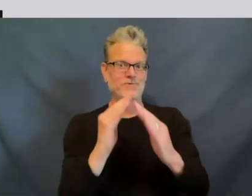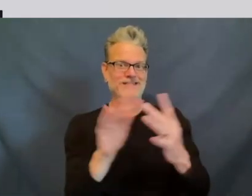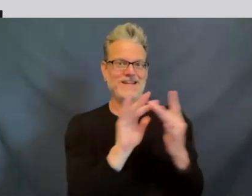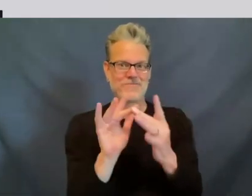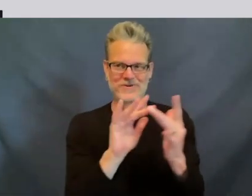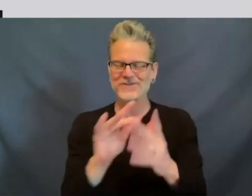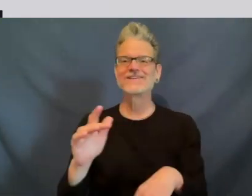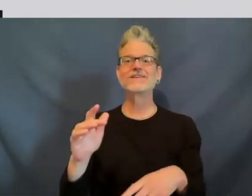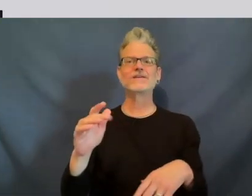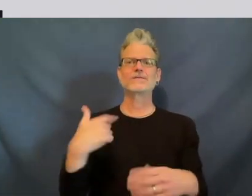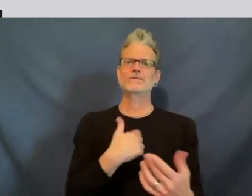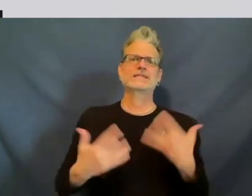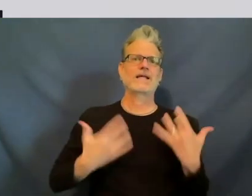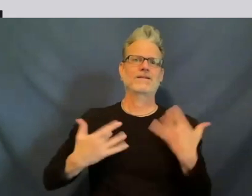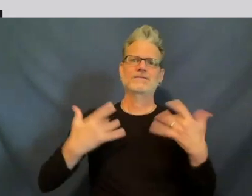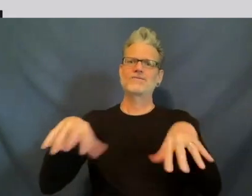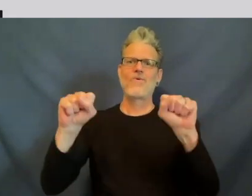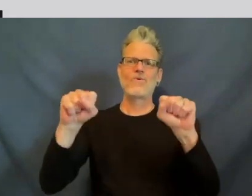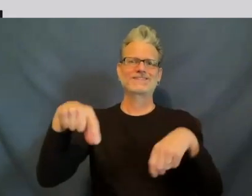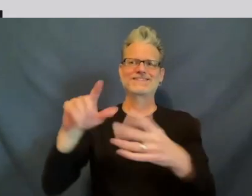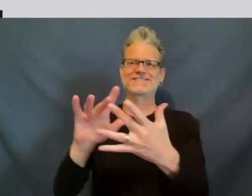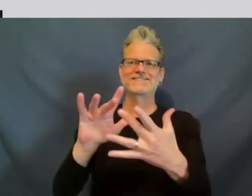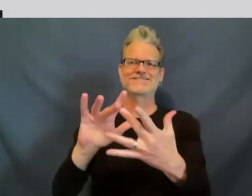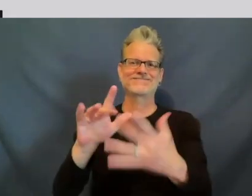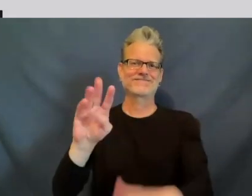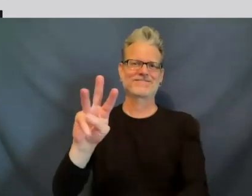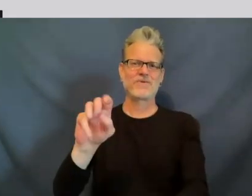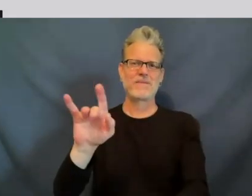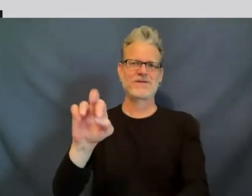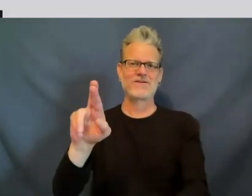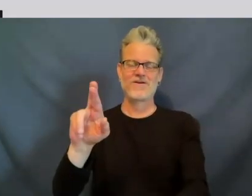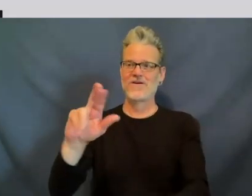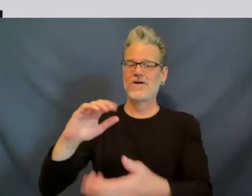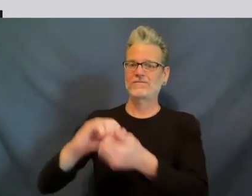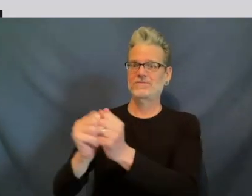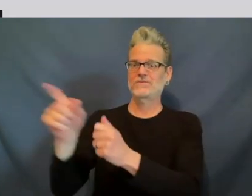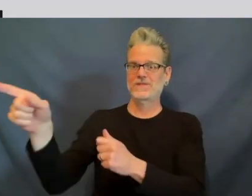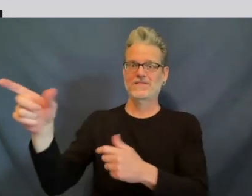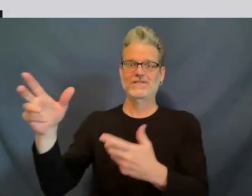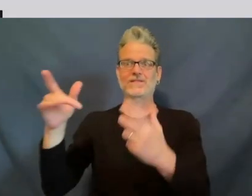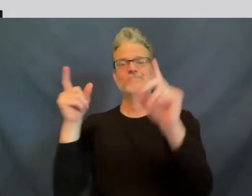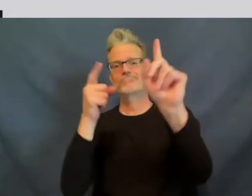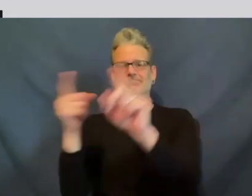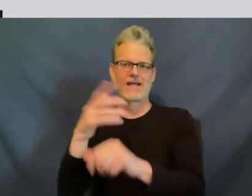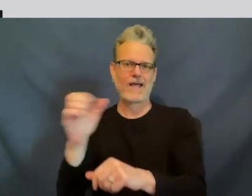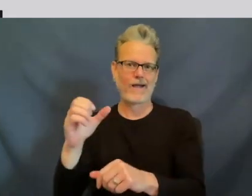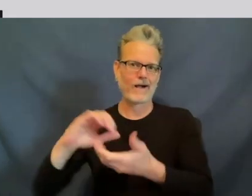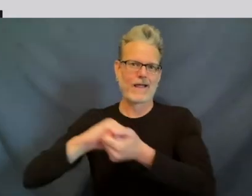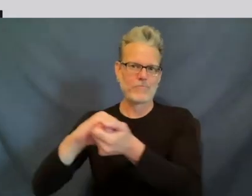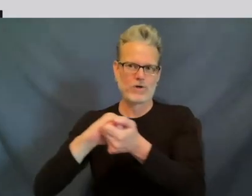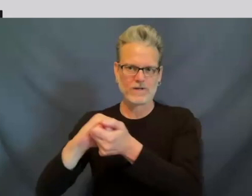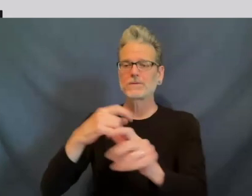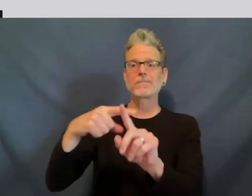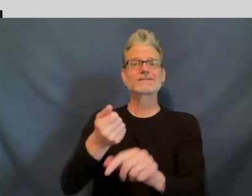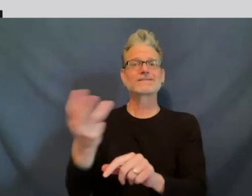to be hosting this webinar along with coalitions and collaboratives, as well as with participation from several members